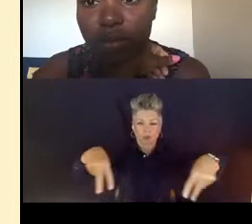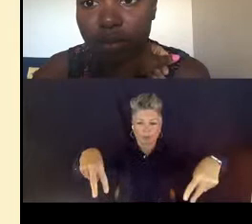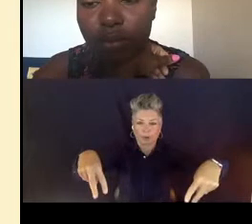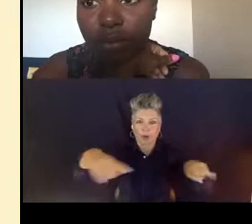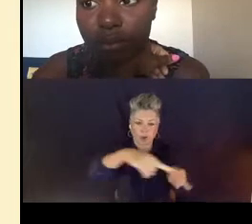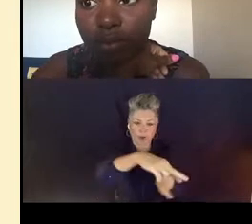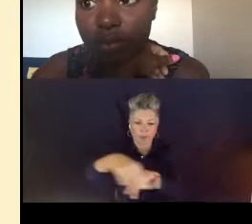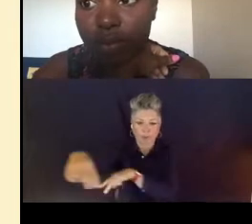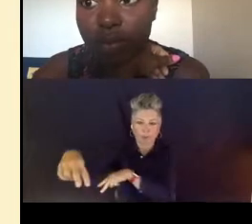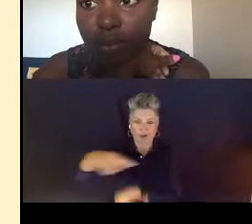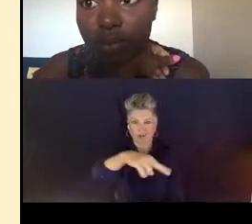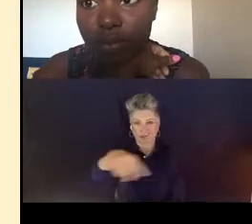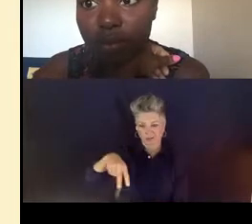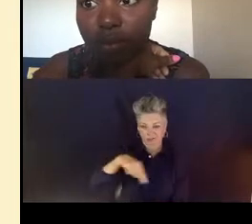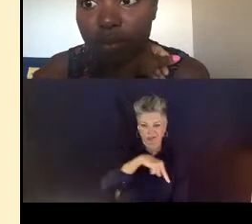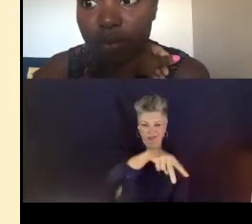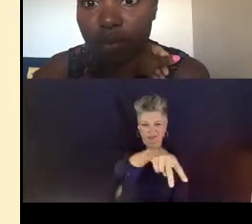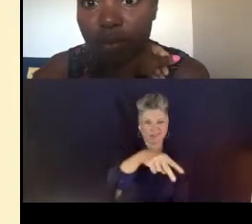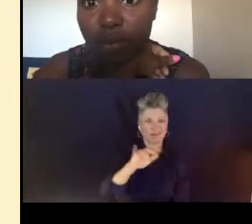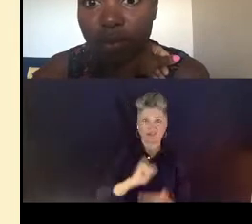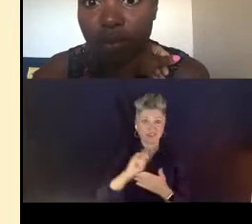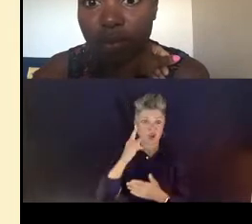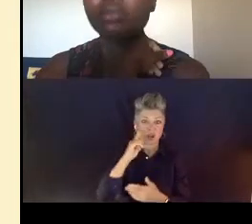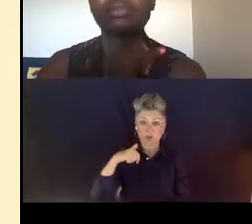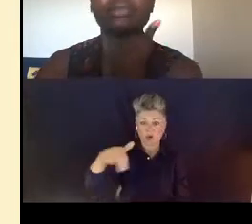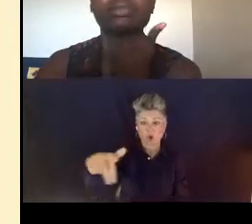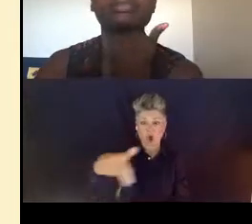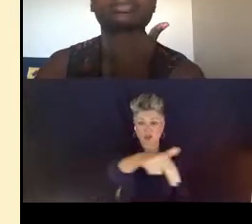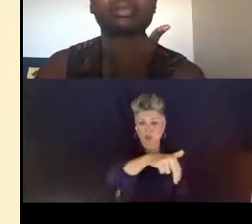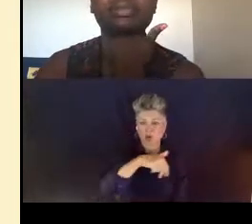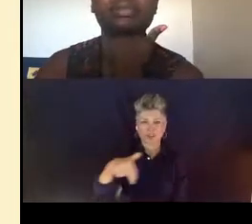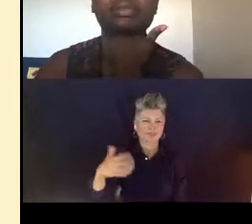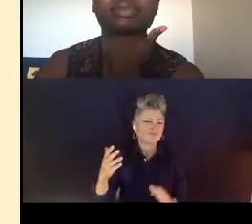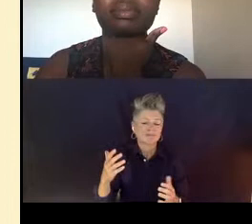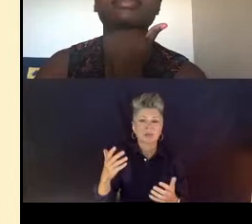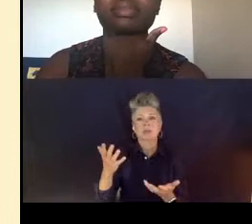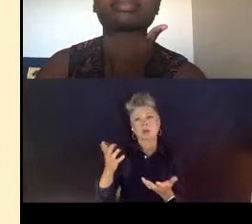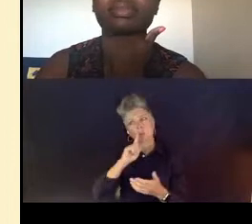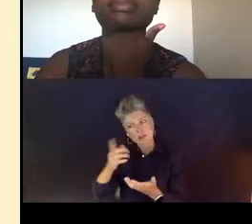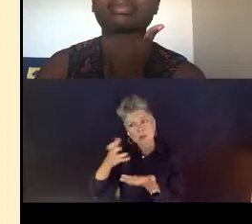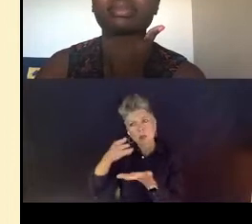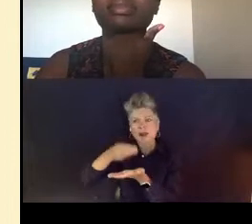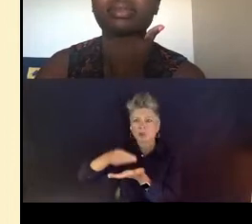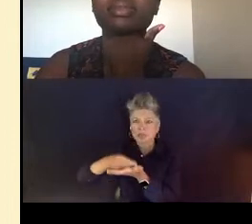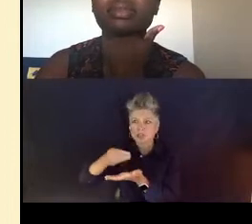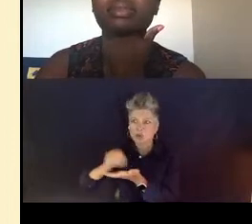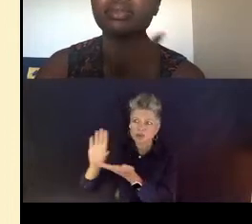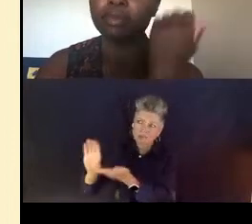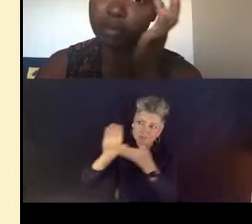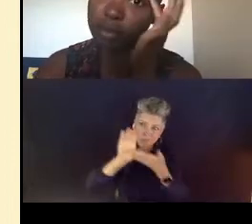we're really, really organizing to try to get some resources over into this community to make it safer